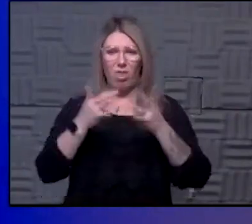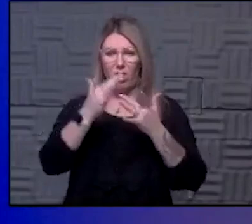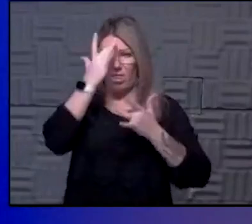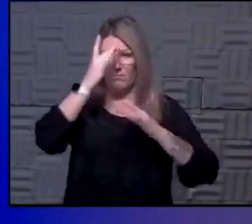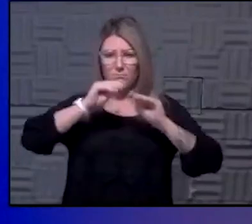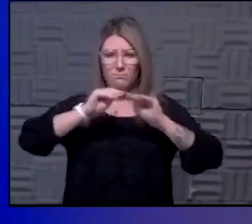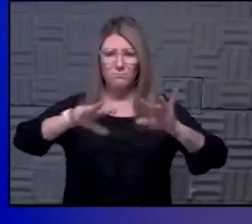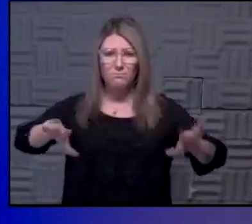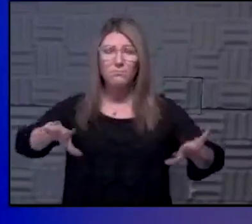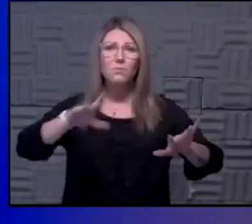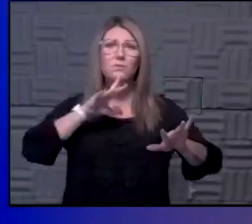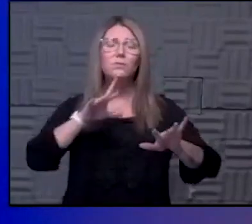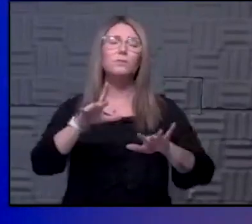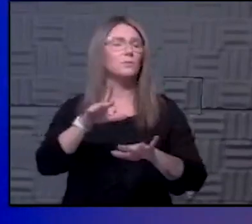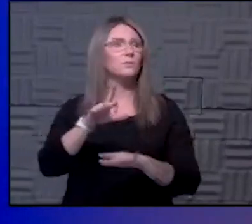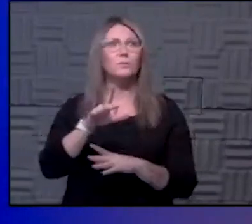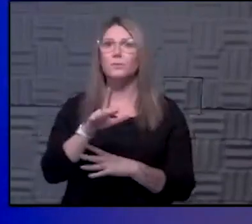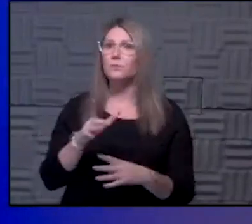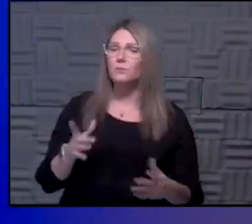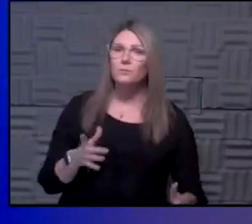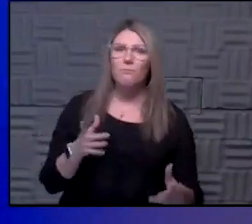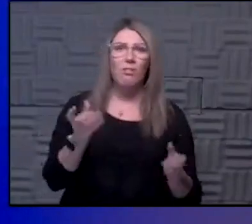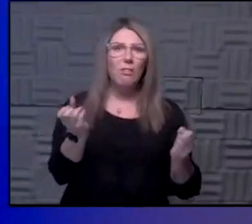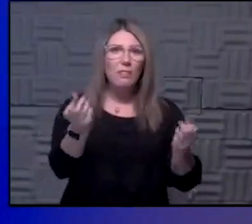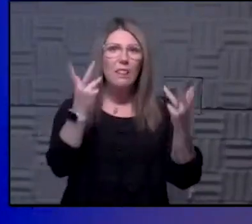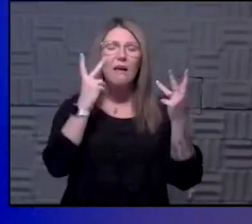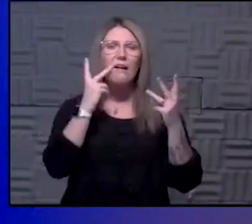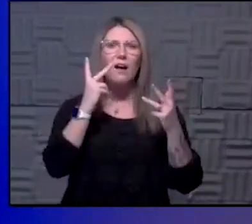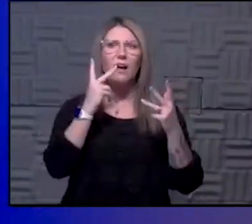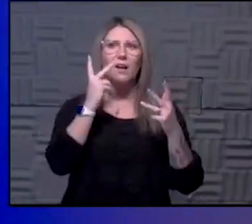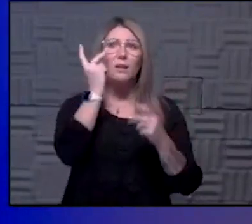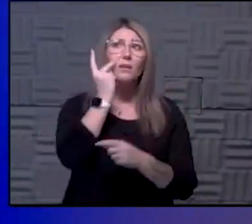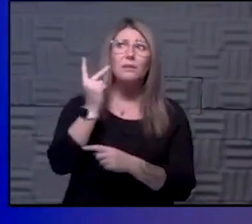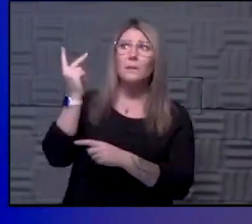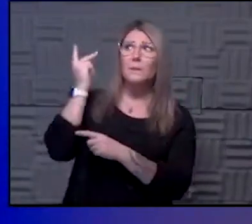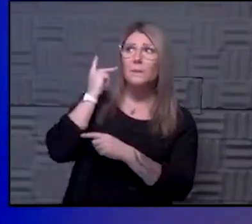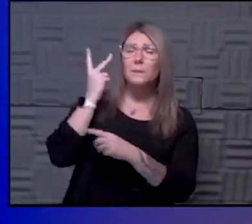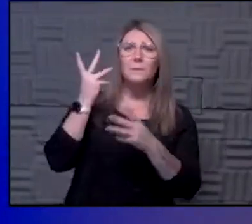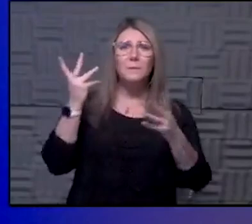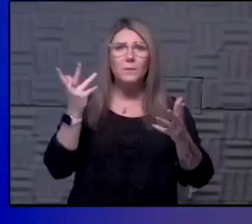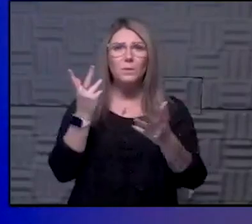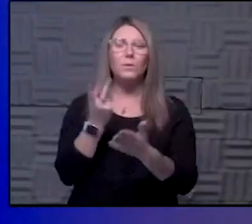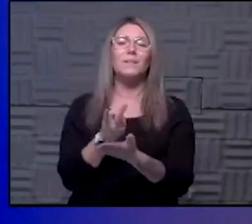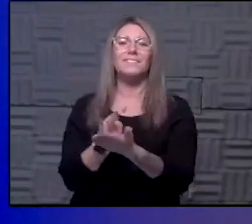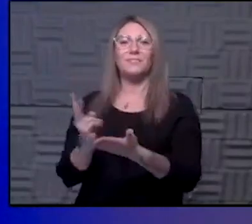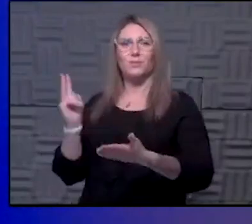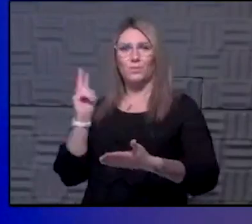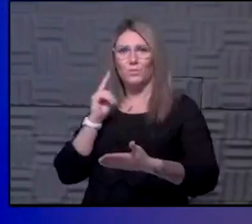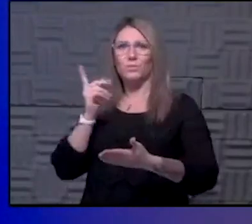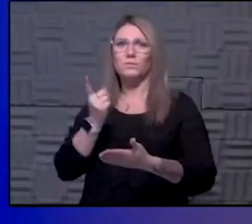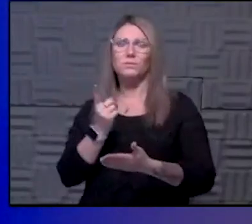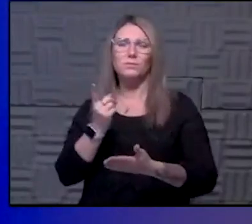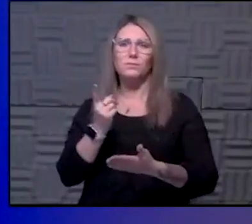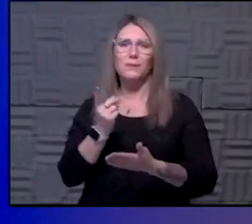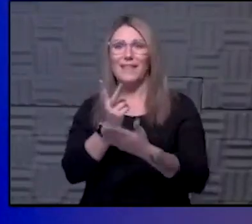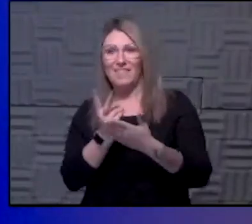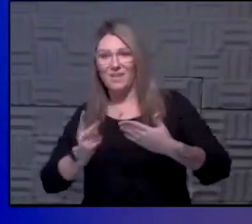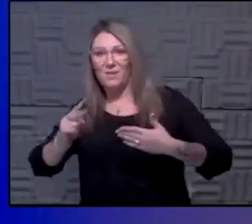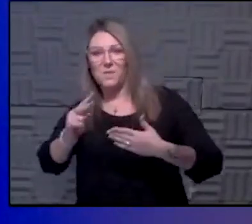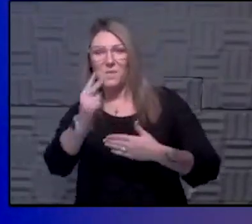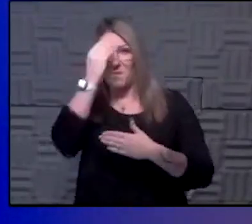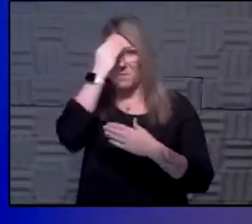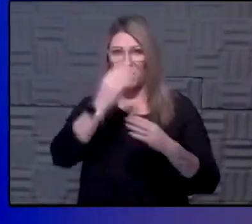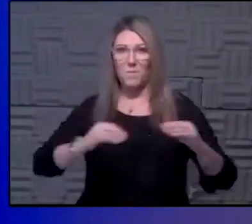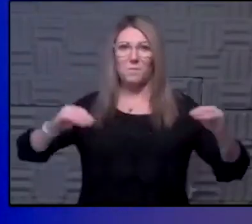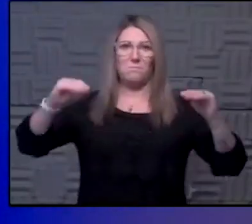think it has just been, a lot of looking back, 2 weeks, because we always say in 2 weeks we'll know more. I think a lot of it has been